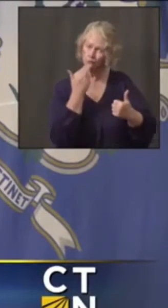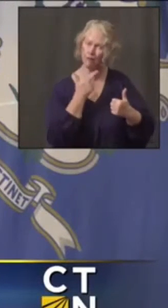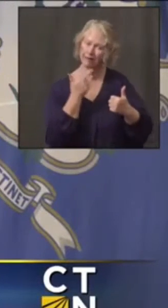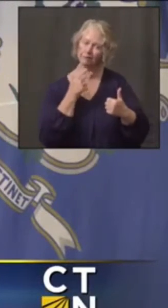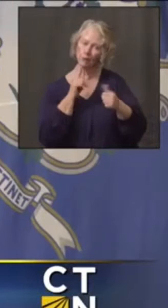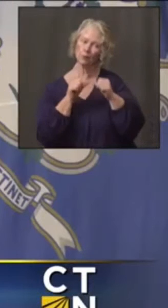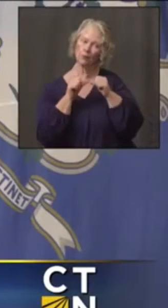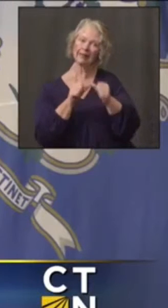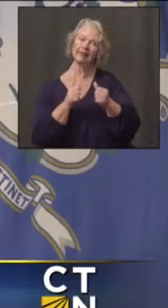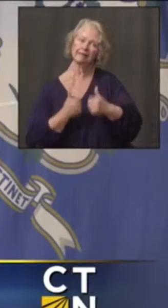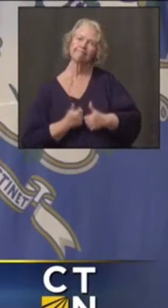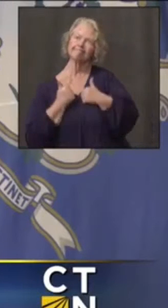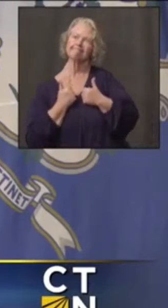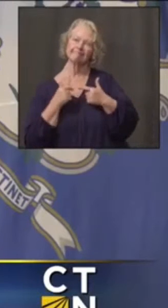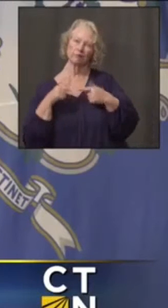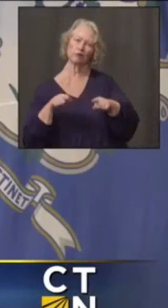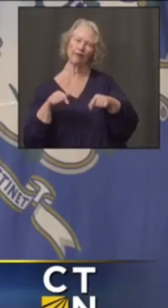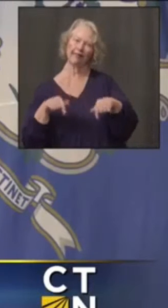this tough time.